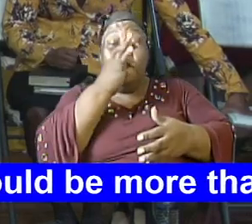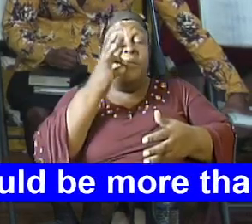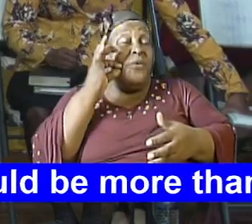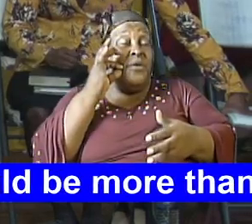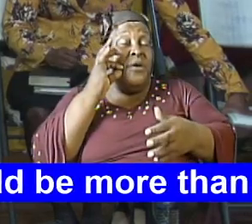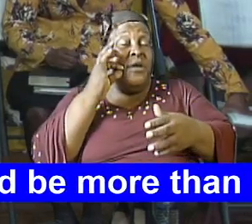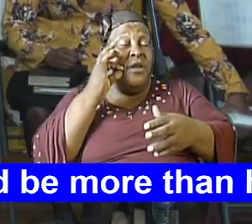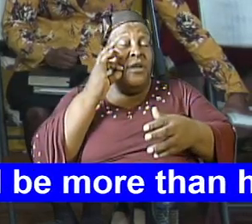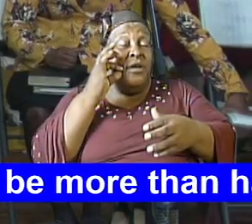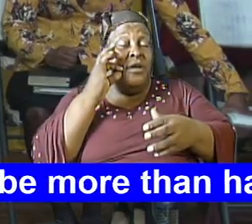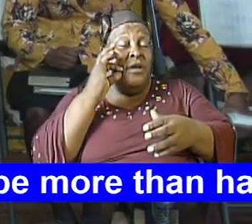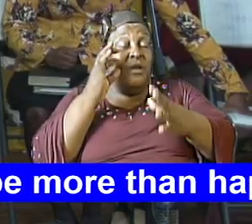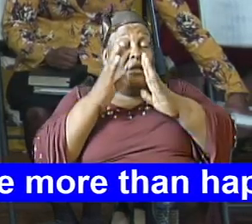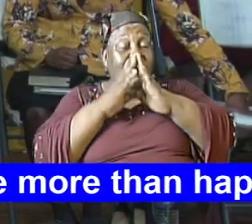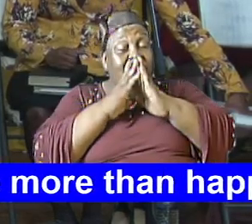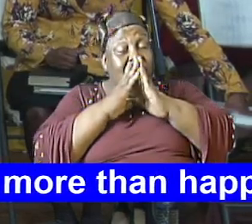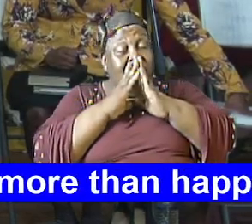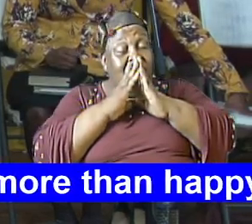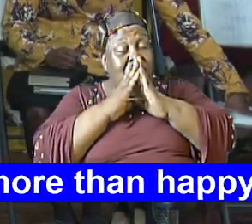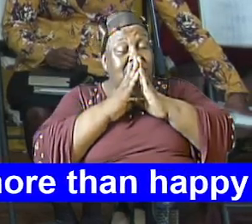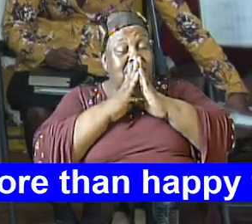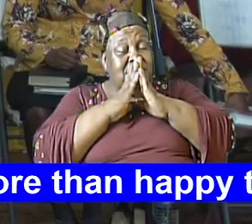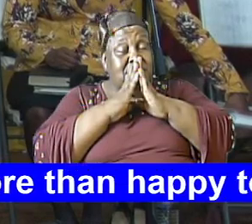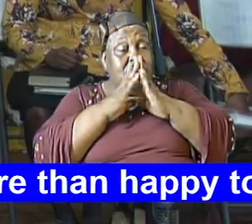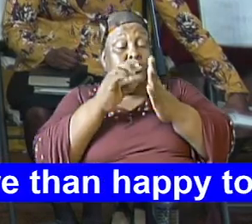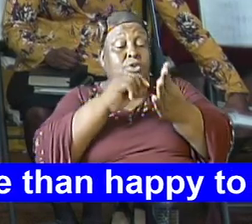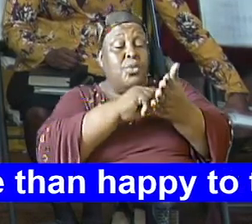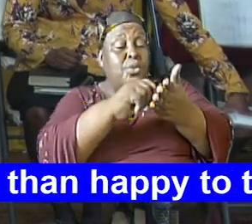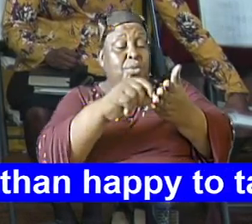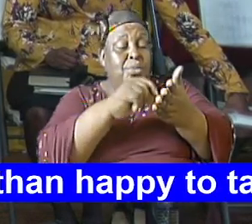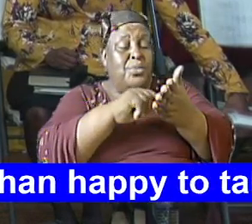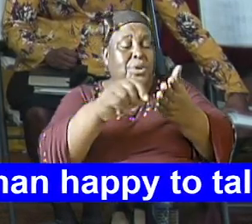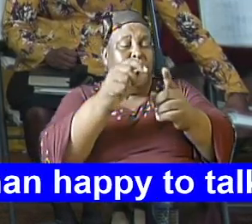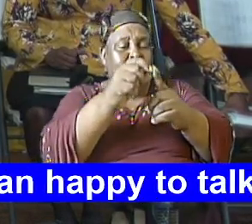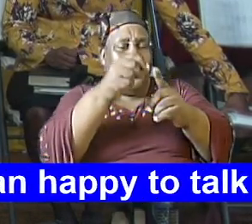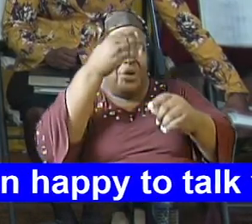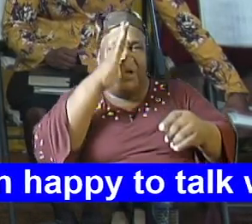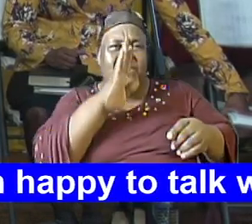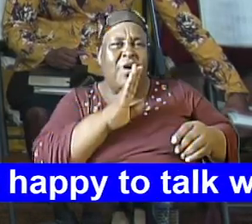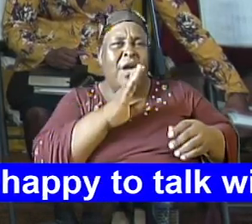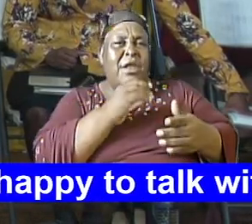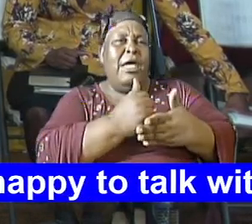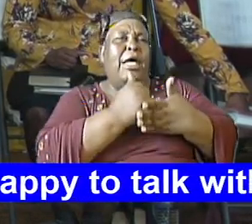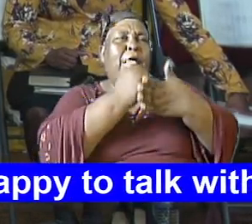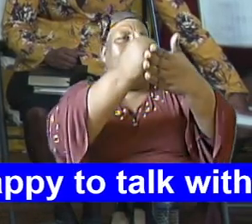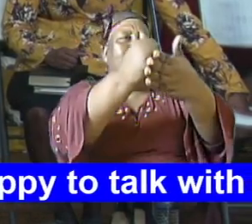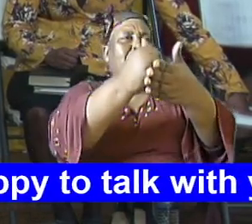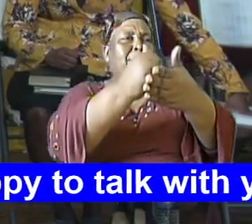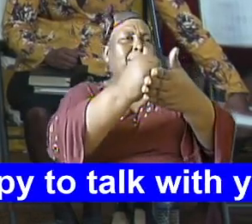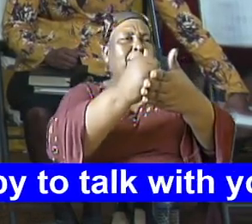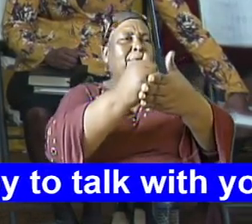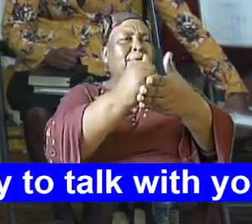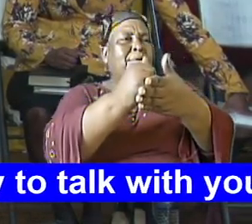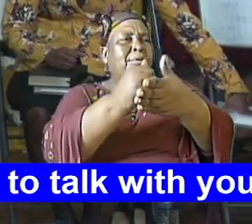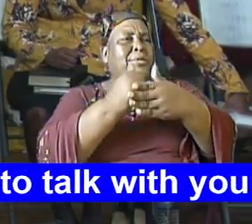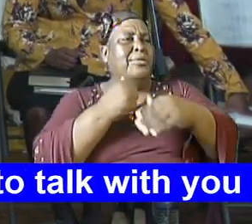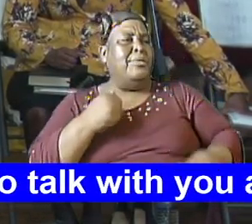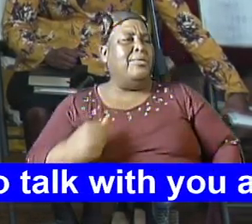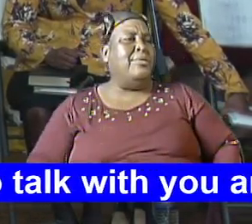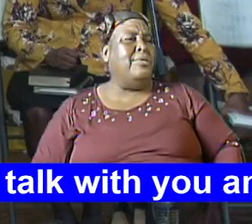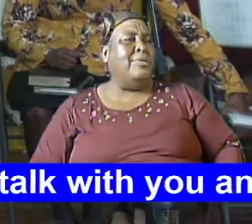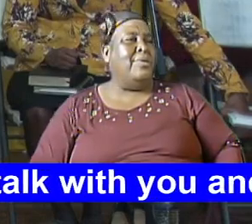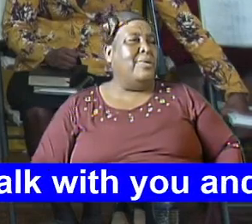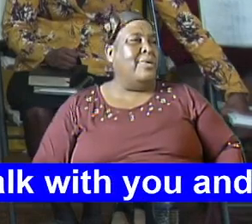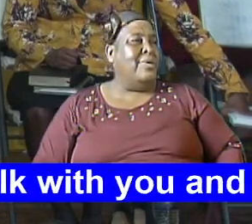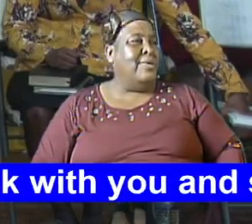helps, reading the word helps. If it is that we really want to learn to be saved and not just to strike up an argument,